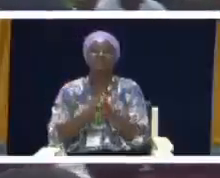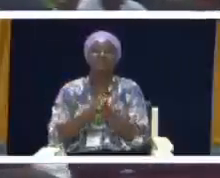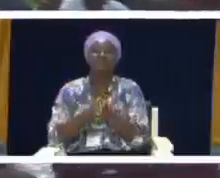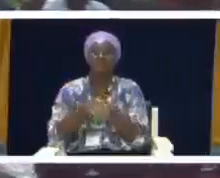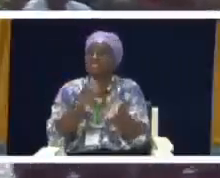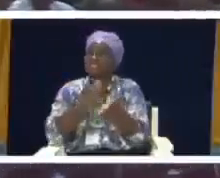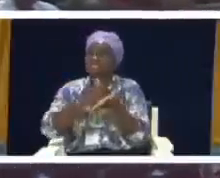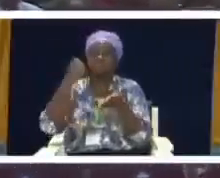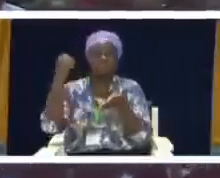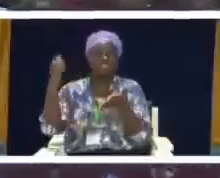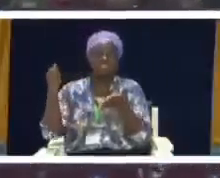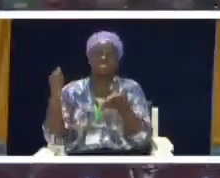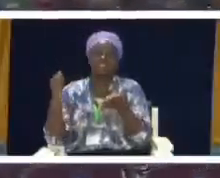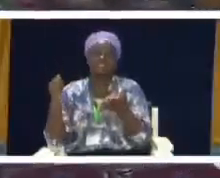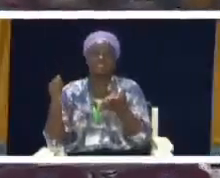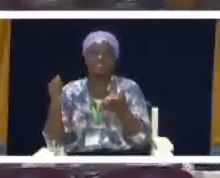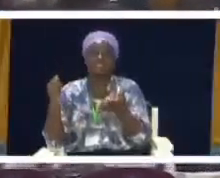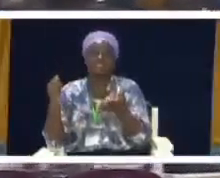Amen.